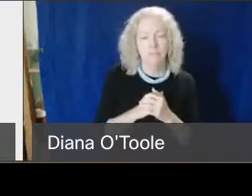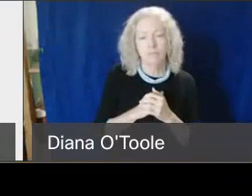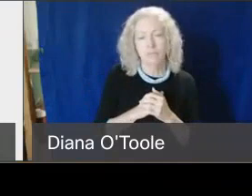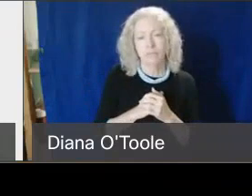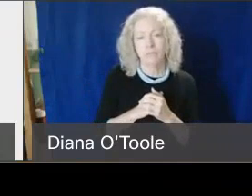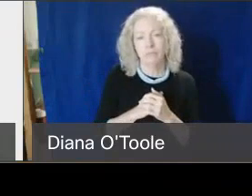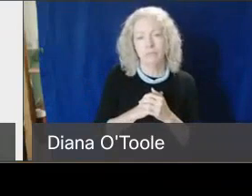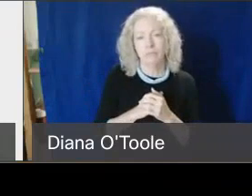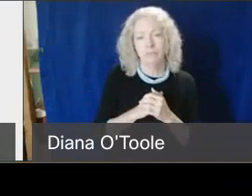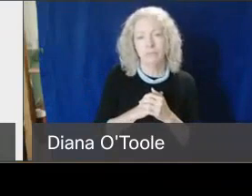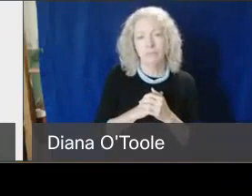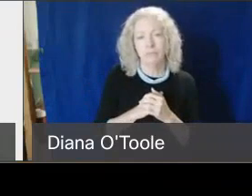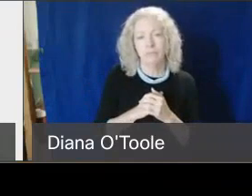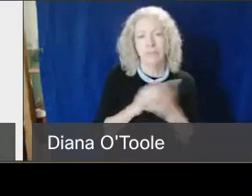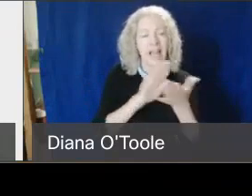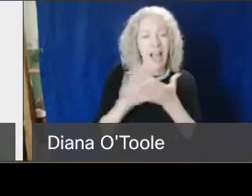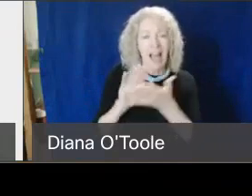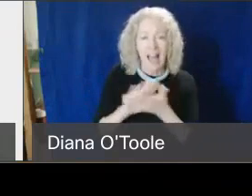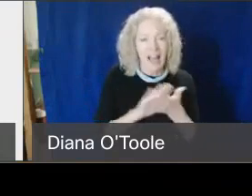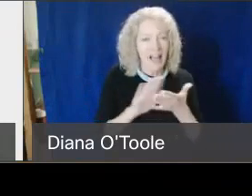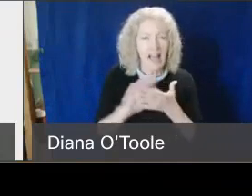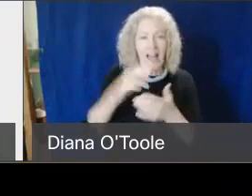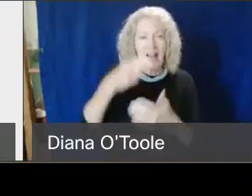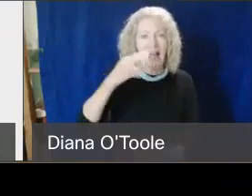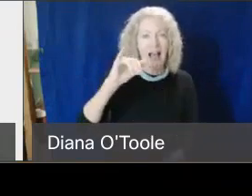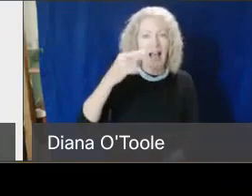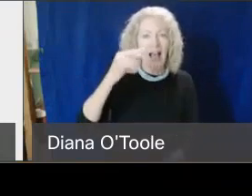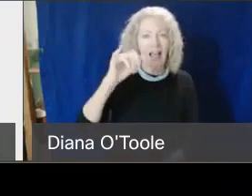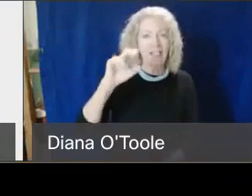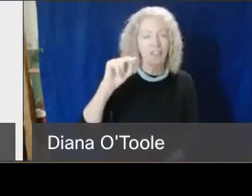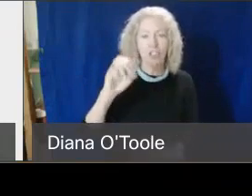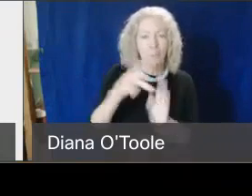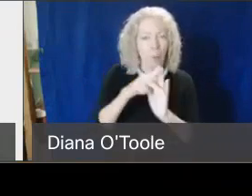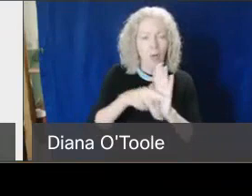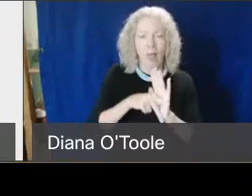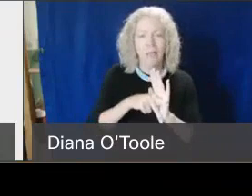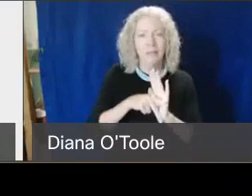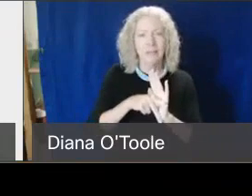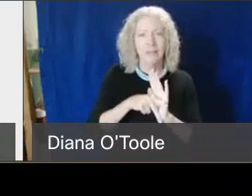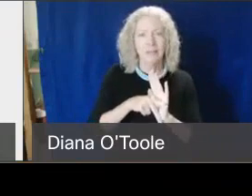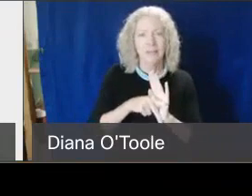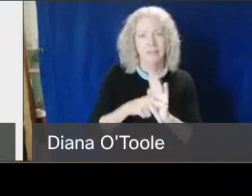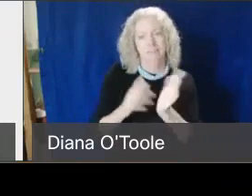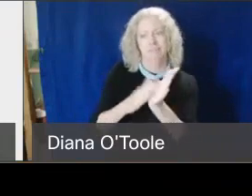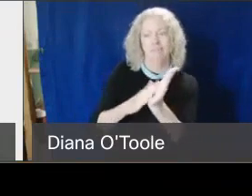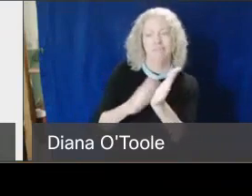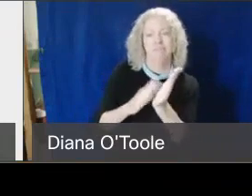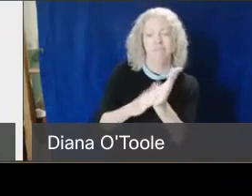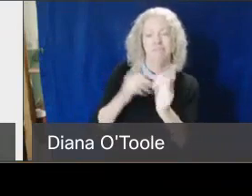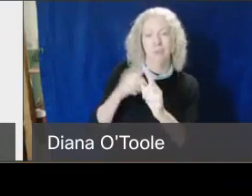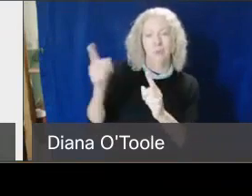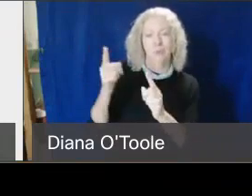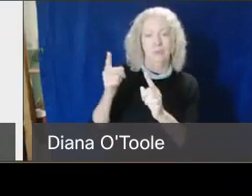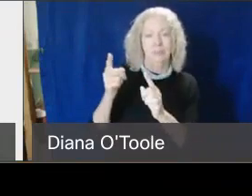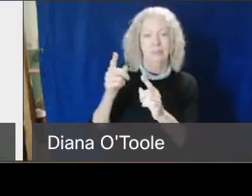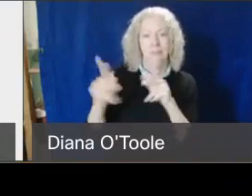So hygiene protocols, a big shout out to our physical plant, Clint Garcia and his team.